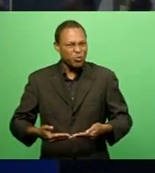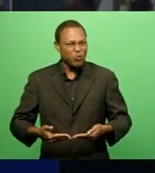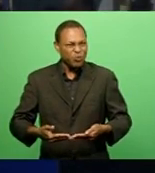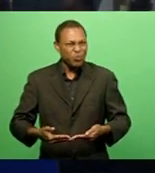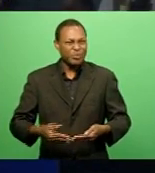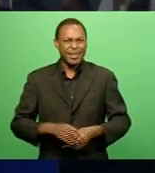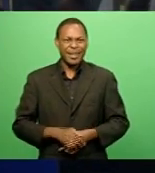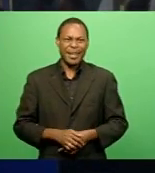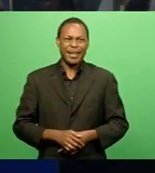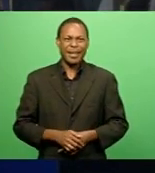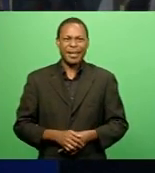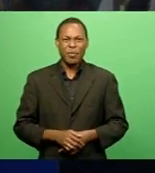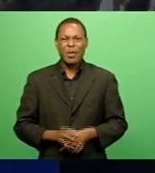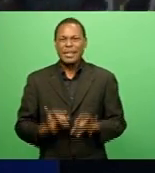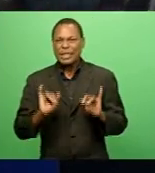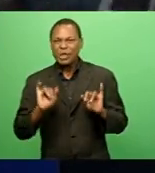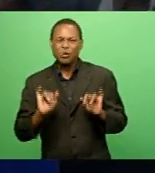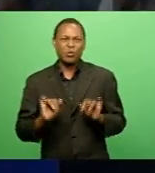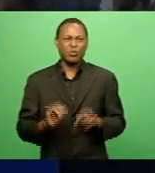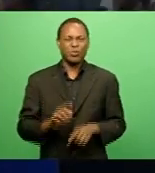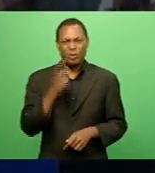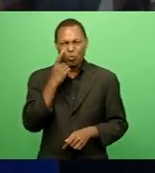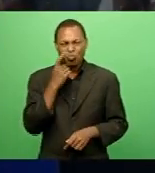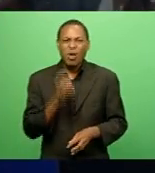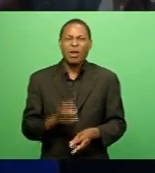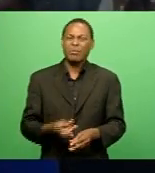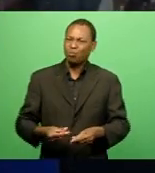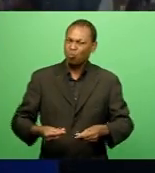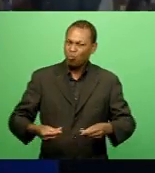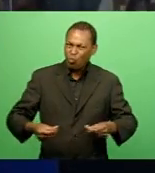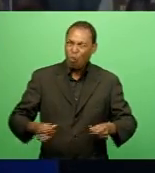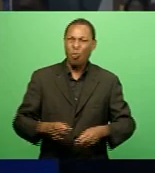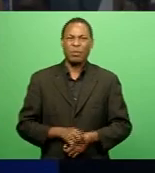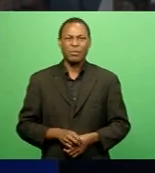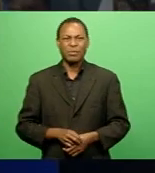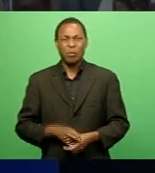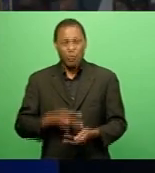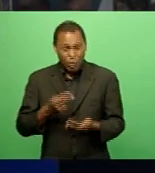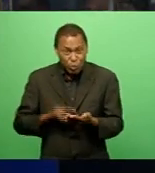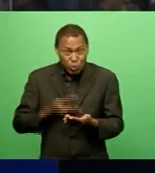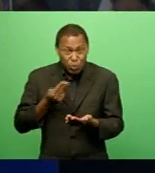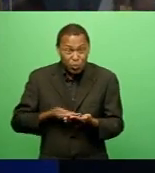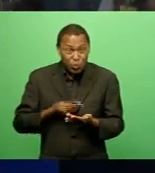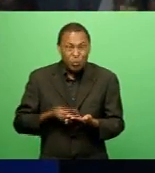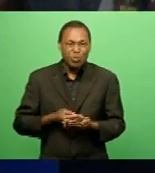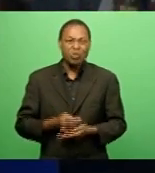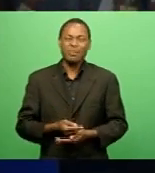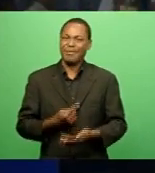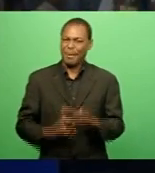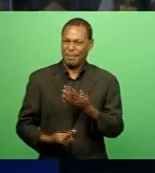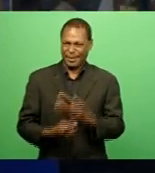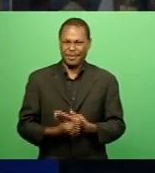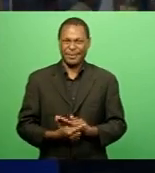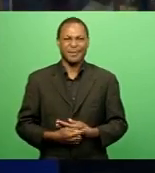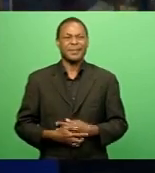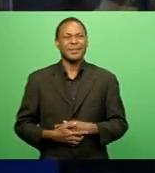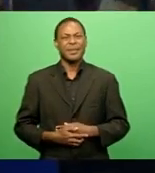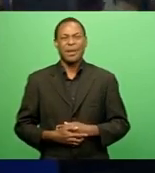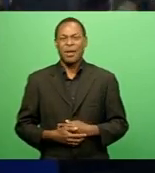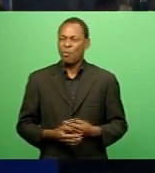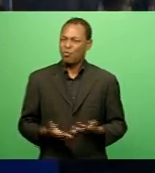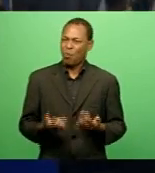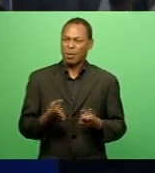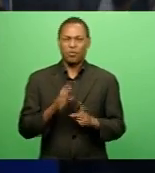We've used bamboo cutlery instead of plastic, and this is just an ongoing part of our global commitment to ensure that we can move